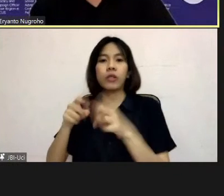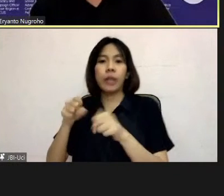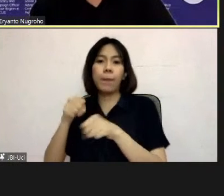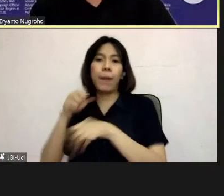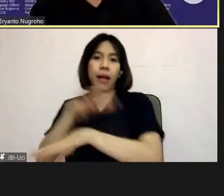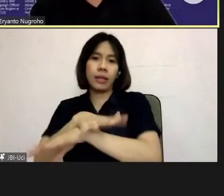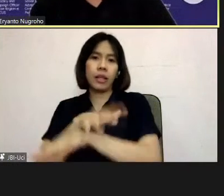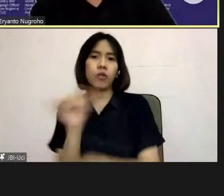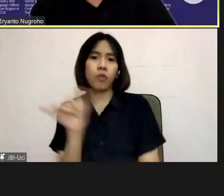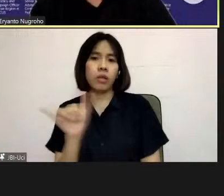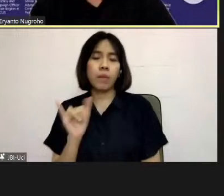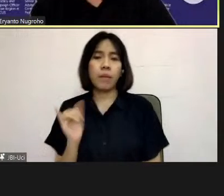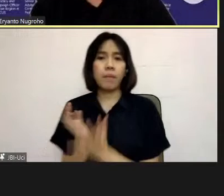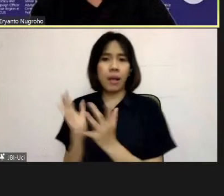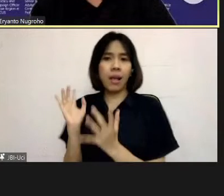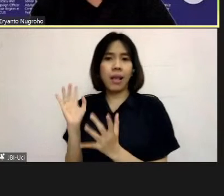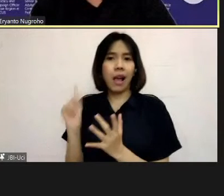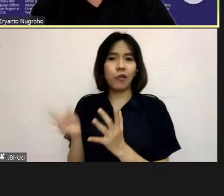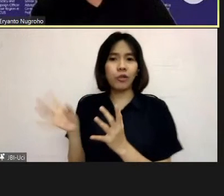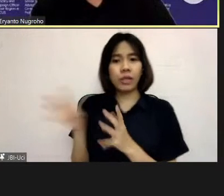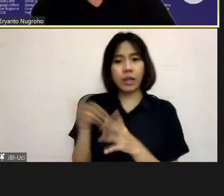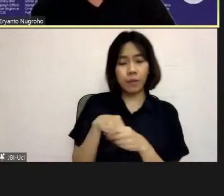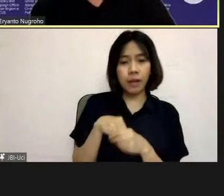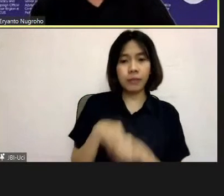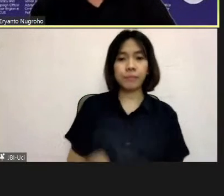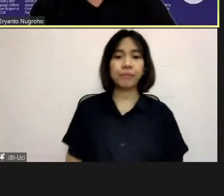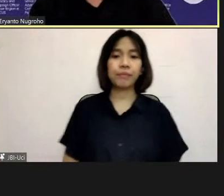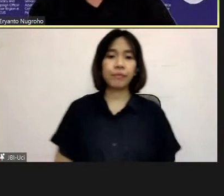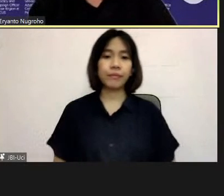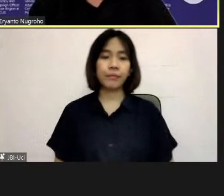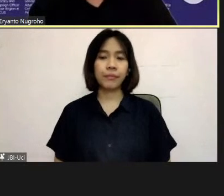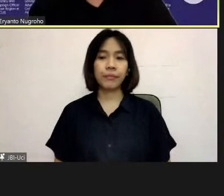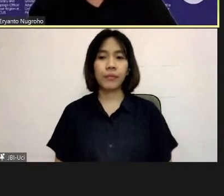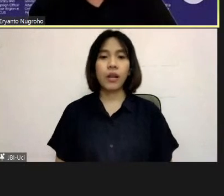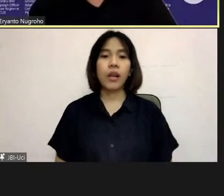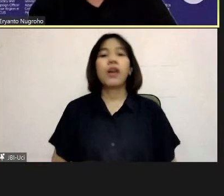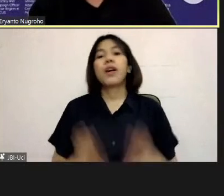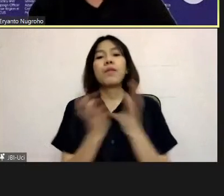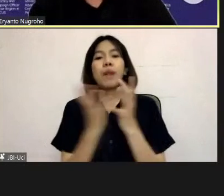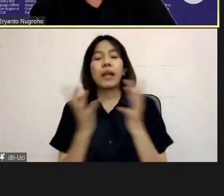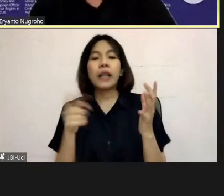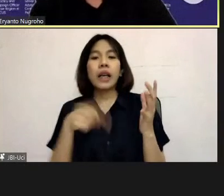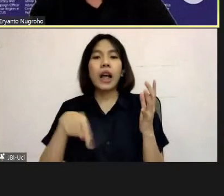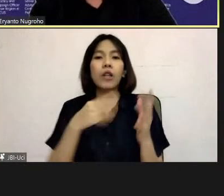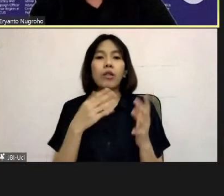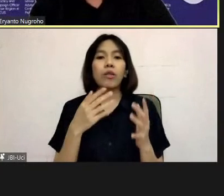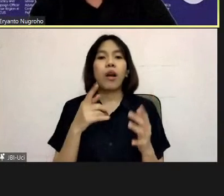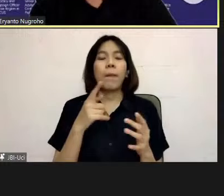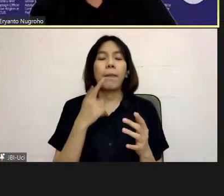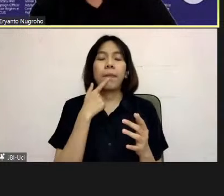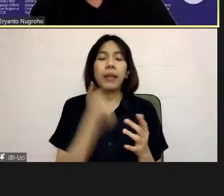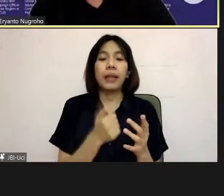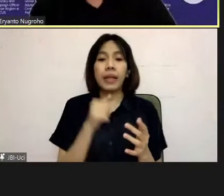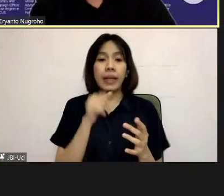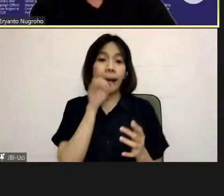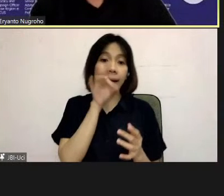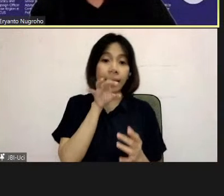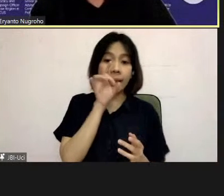And civil society participation clearly make a critical contribution to the